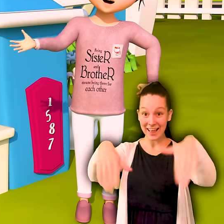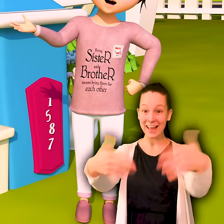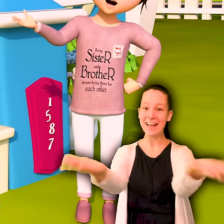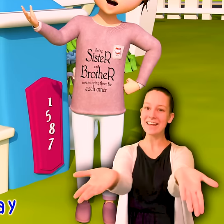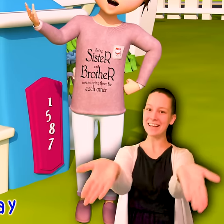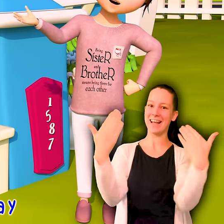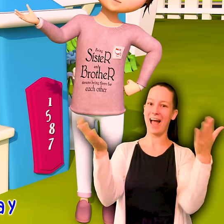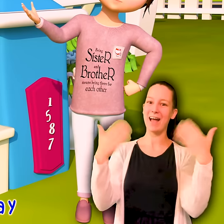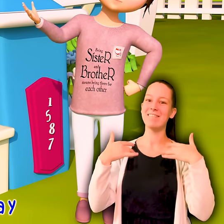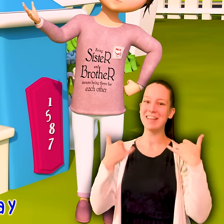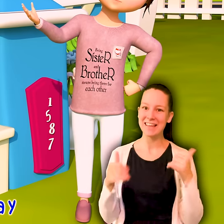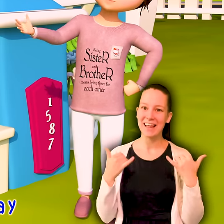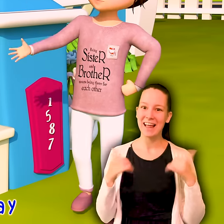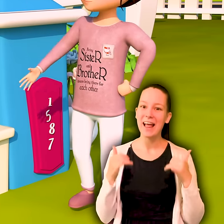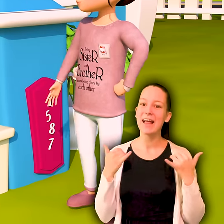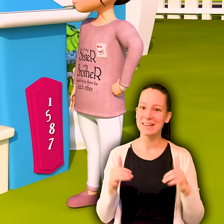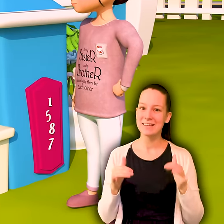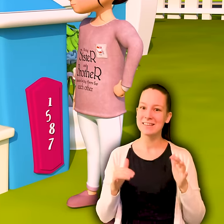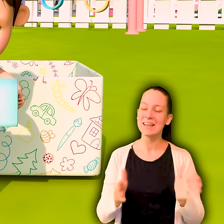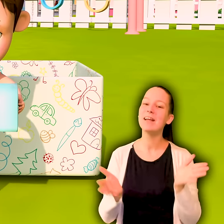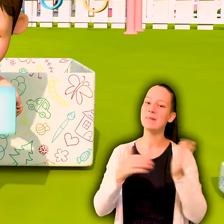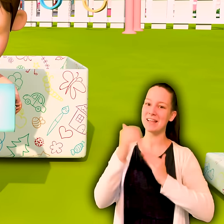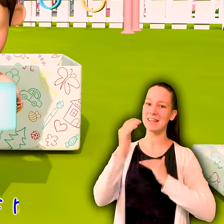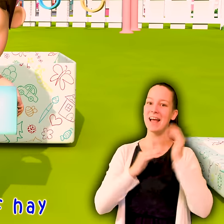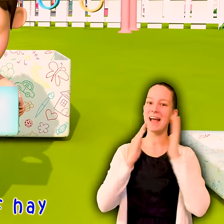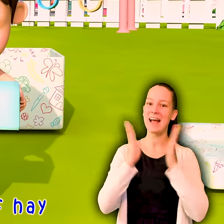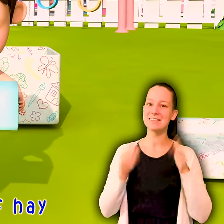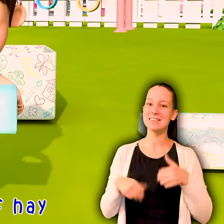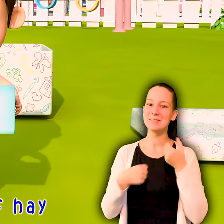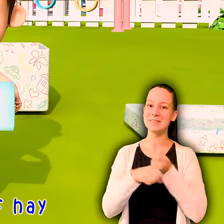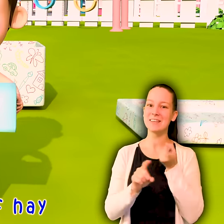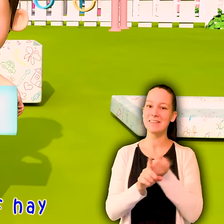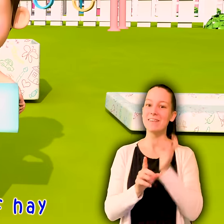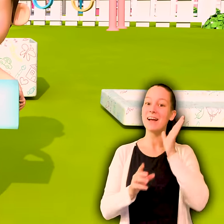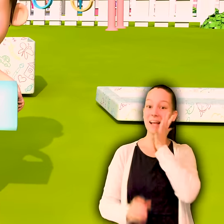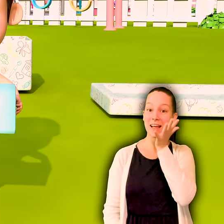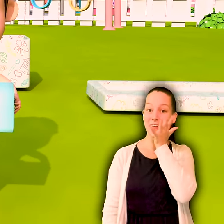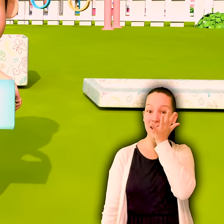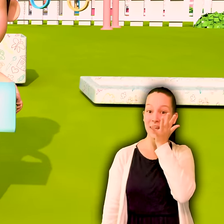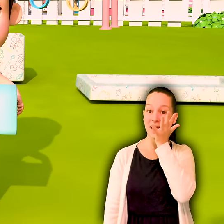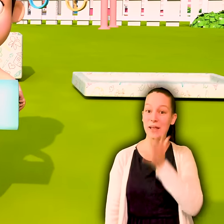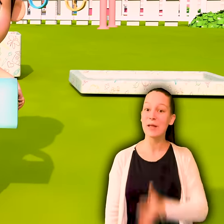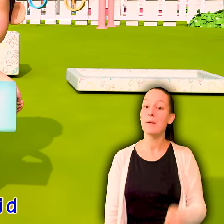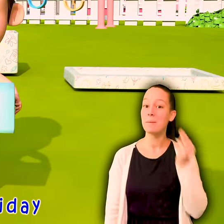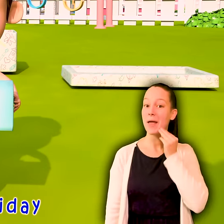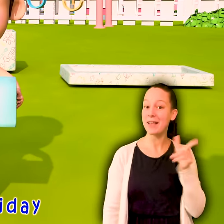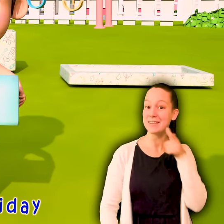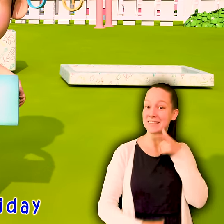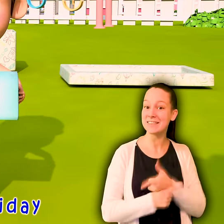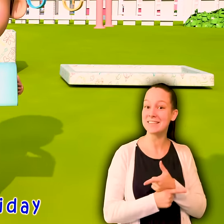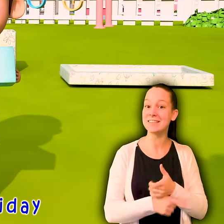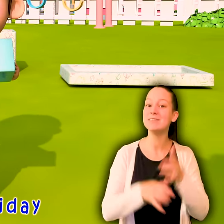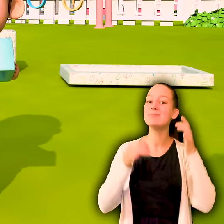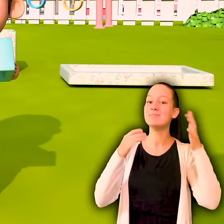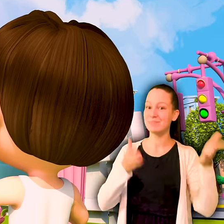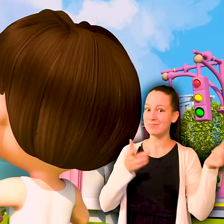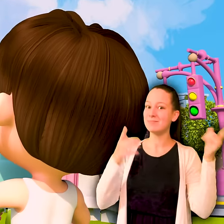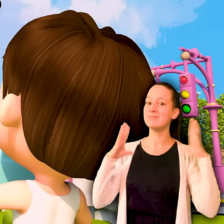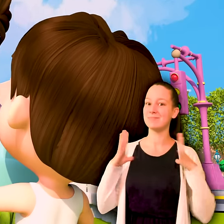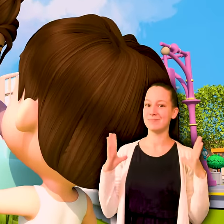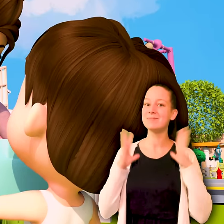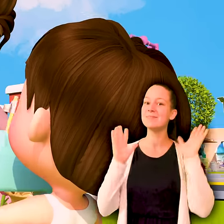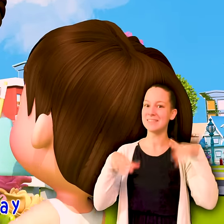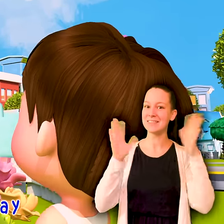hey hey come and play let's go build a house of hay fairy sisters on holiday